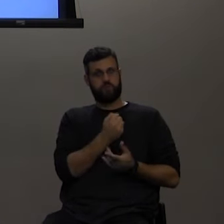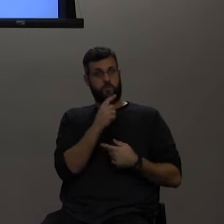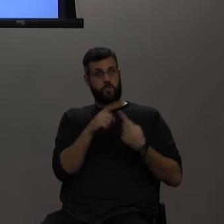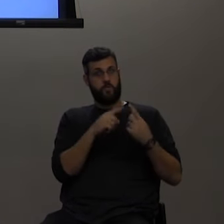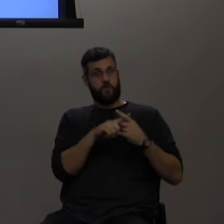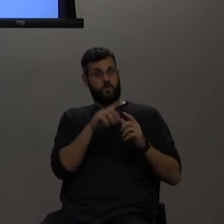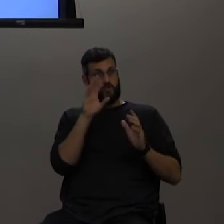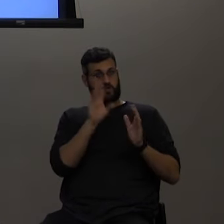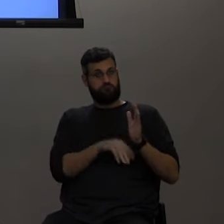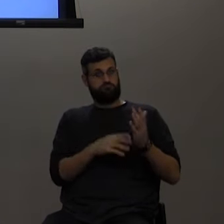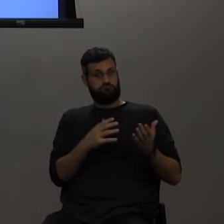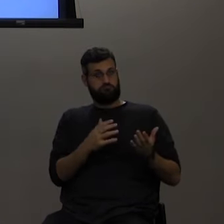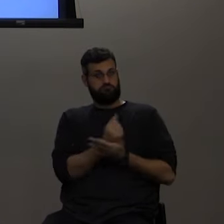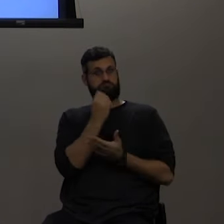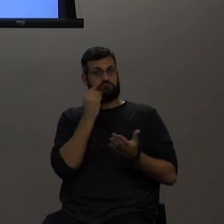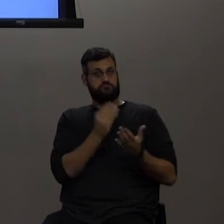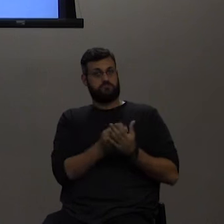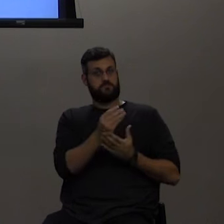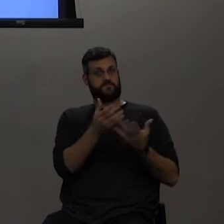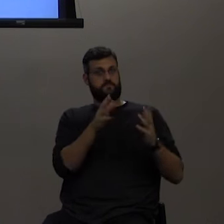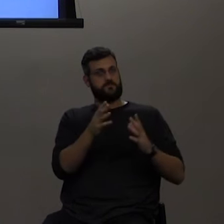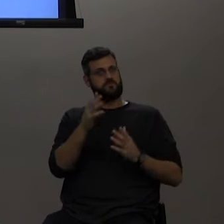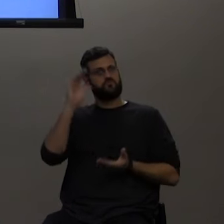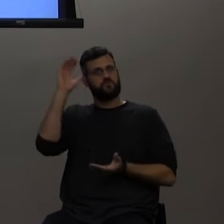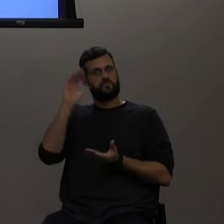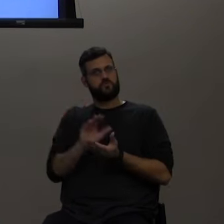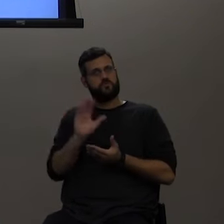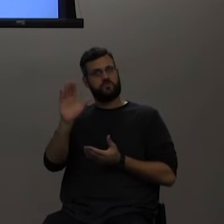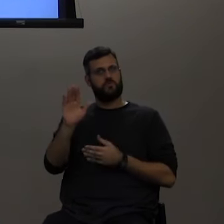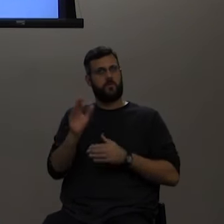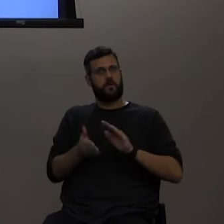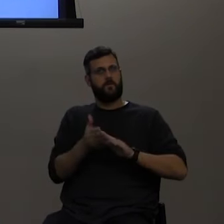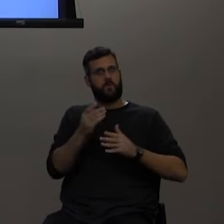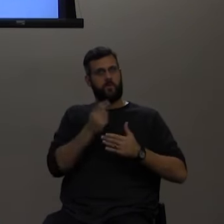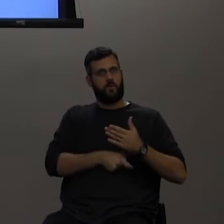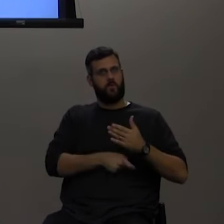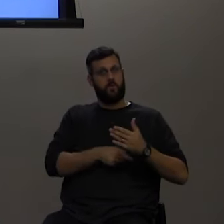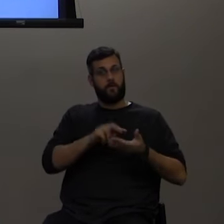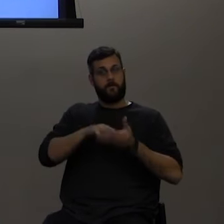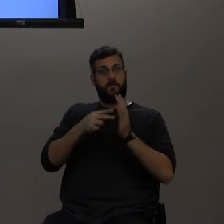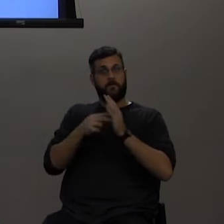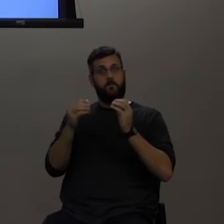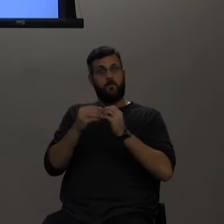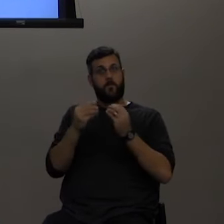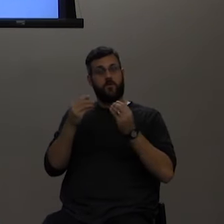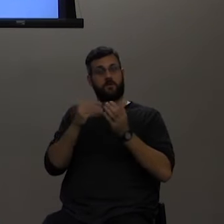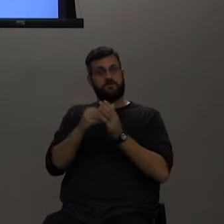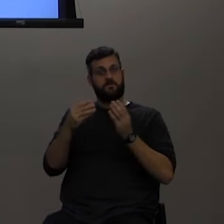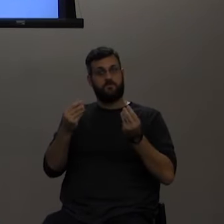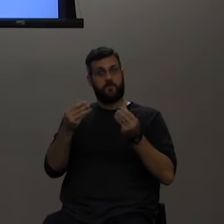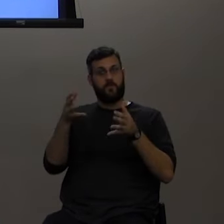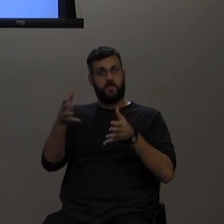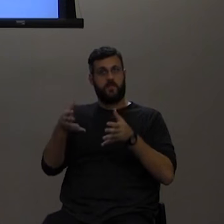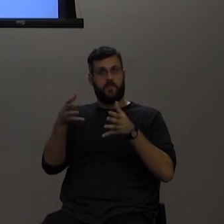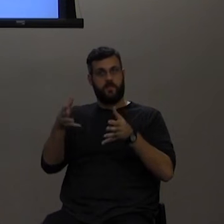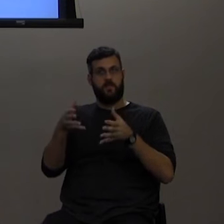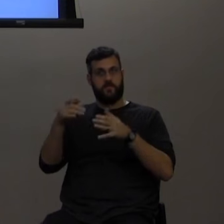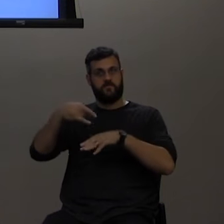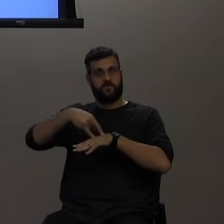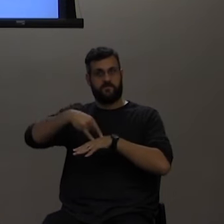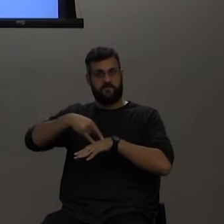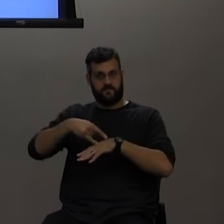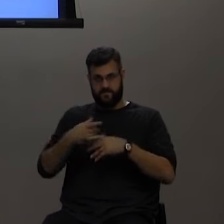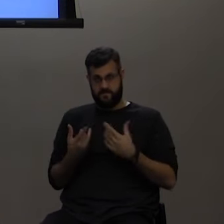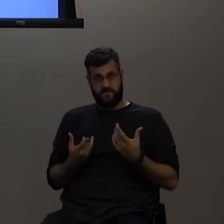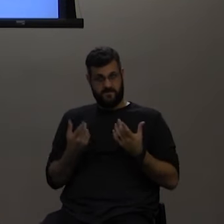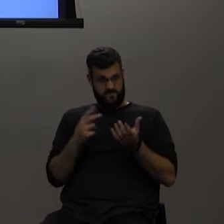because they're trying to reduce their overall operating costs, that leaves the more expensive stuff on the market. And so the connection